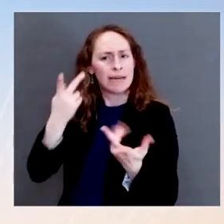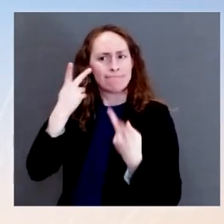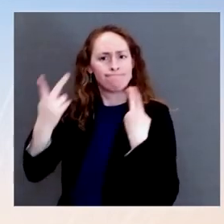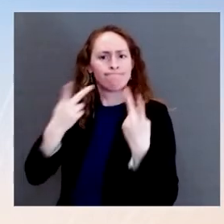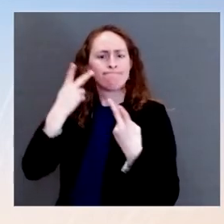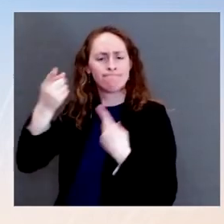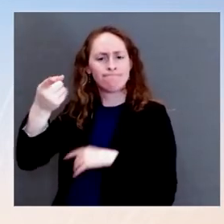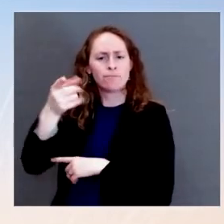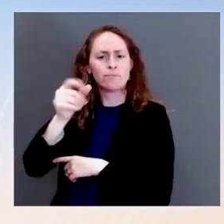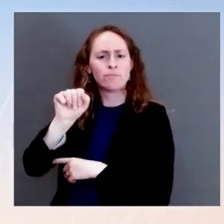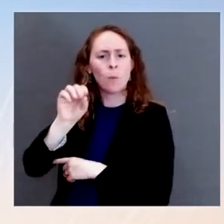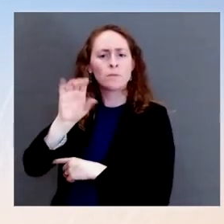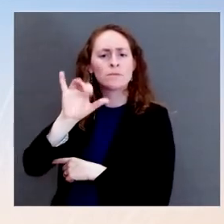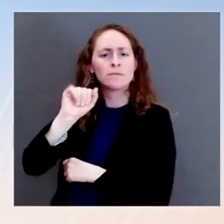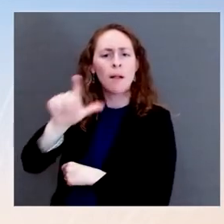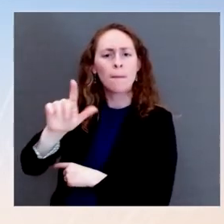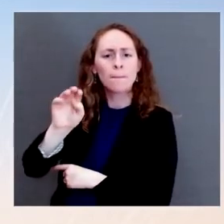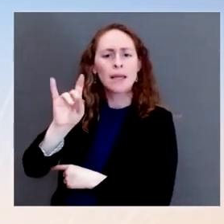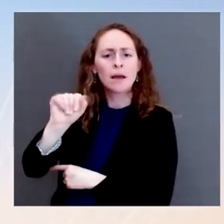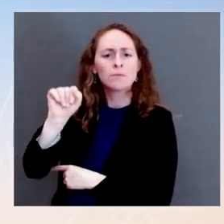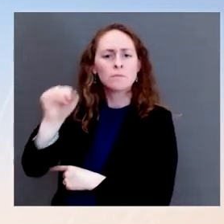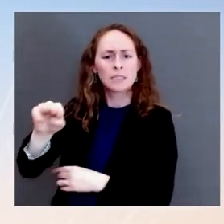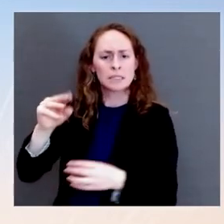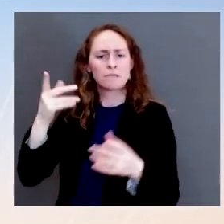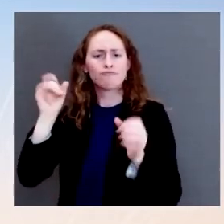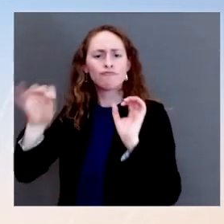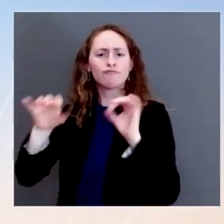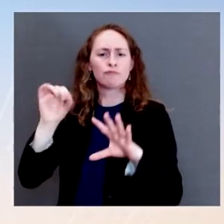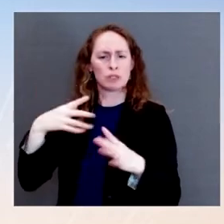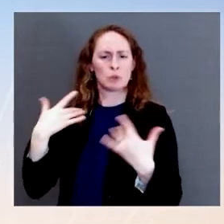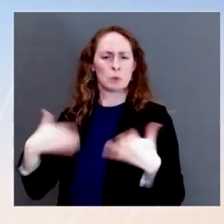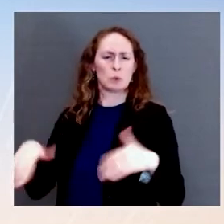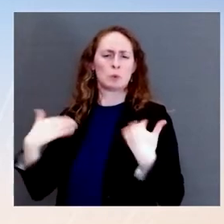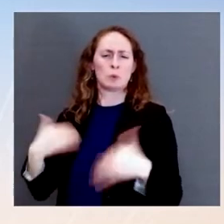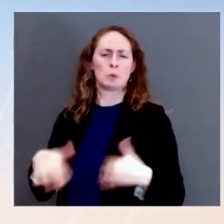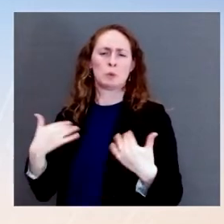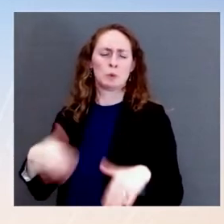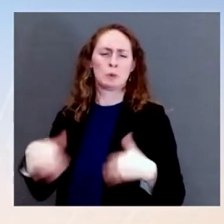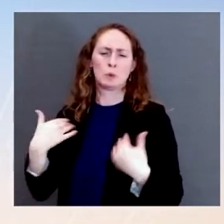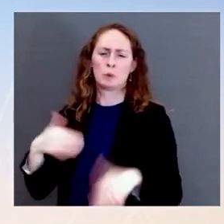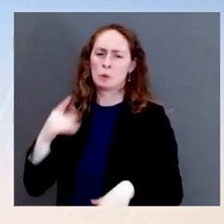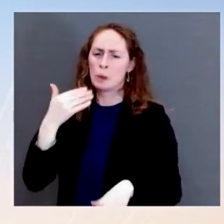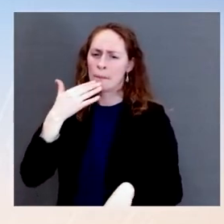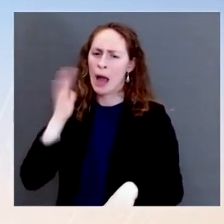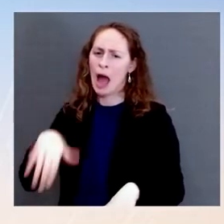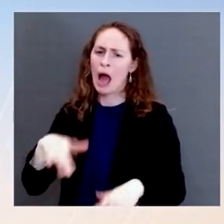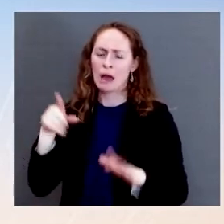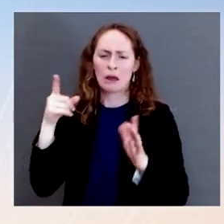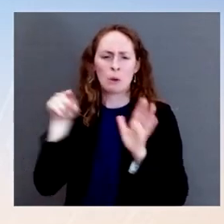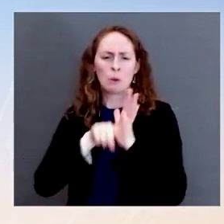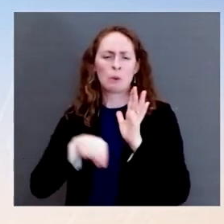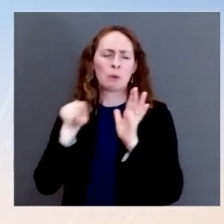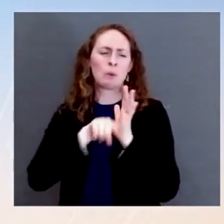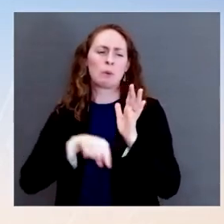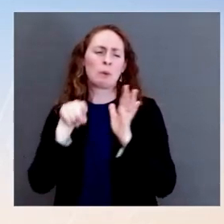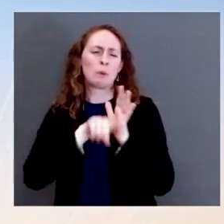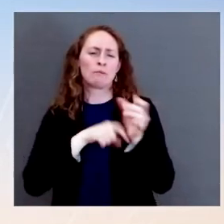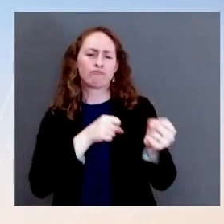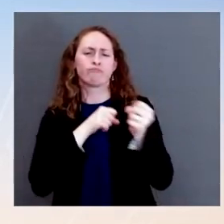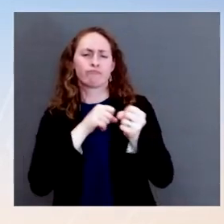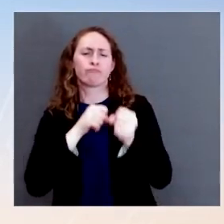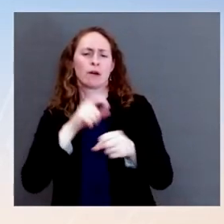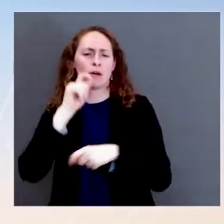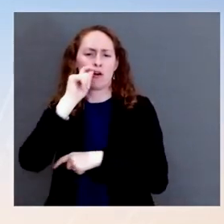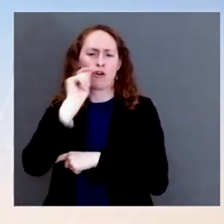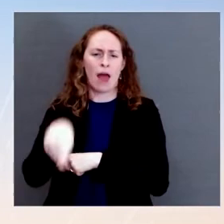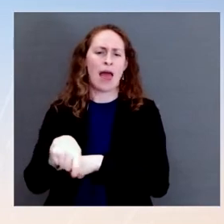that didn't have a lot of past precedent at the time, but to us, we see that as an indication of efforts to influence inside and outside, of